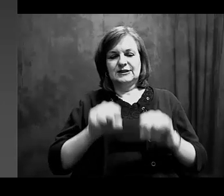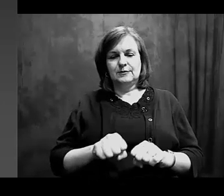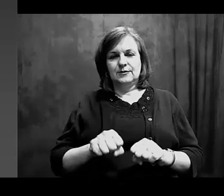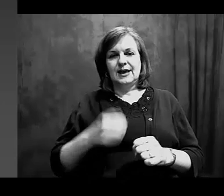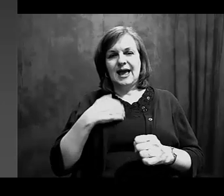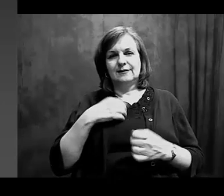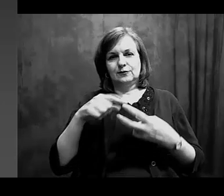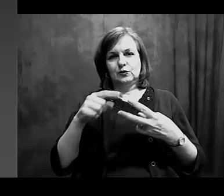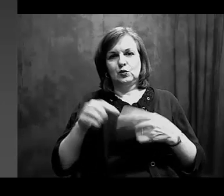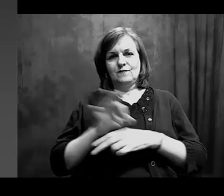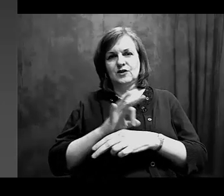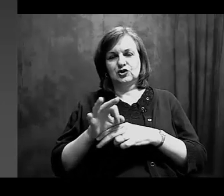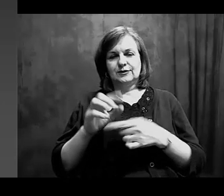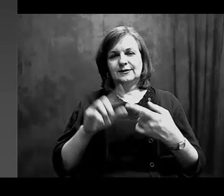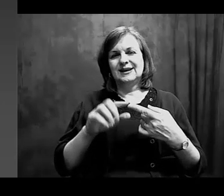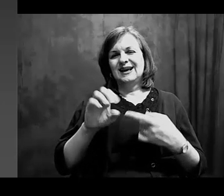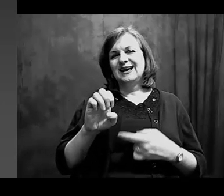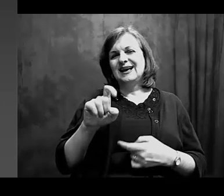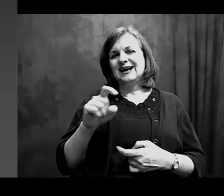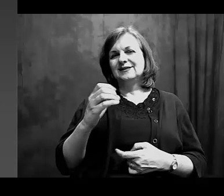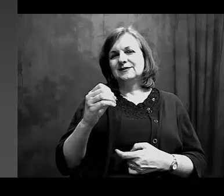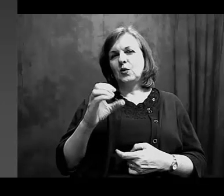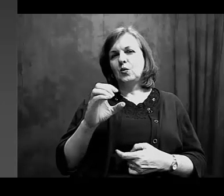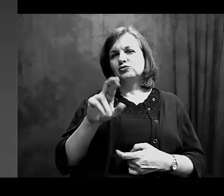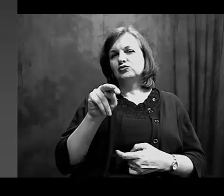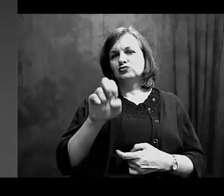The lining.